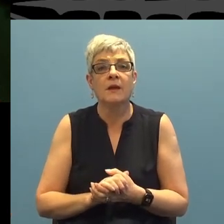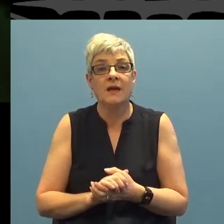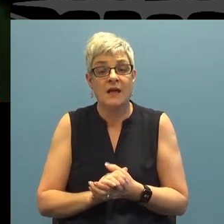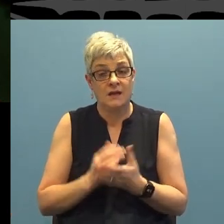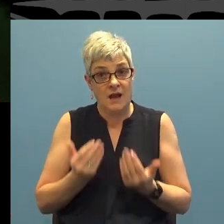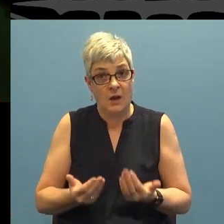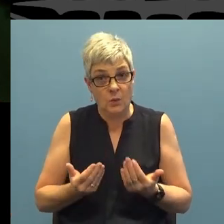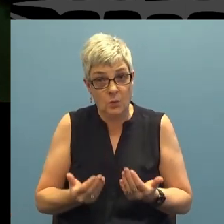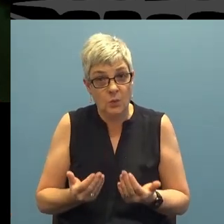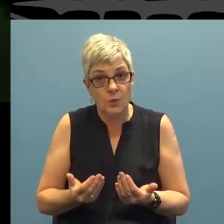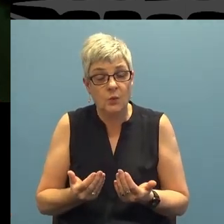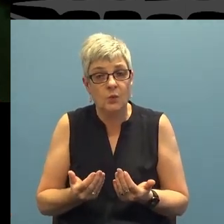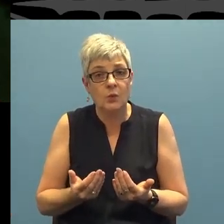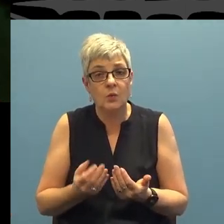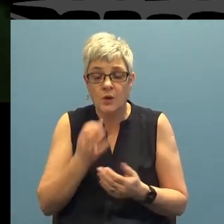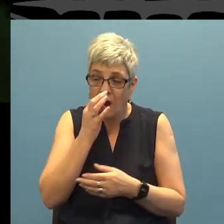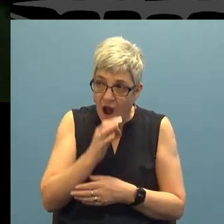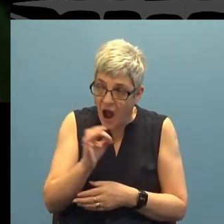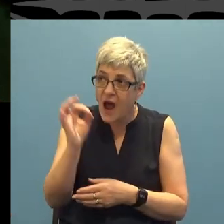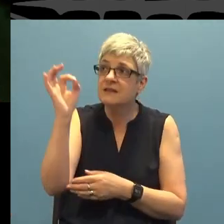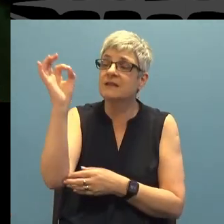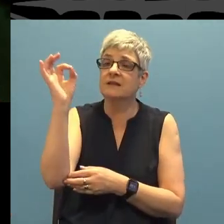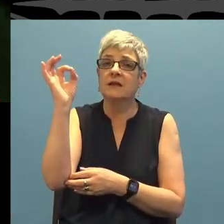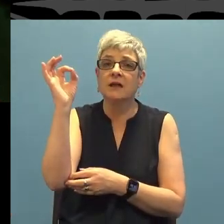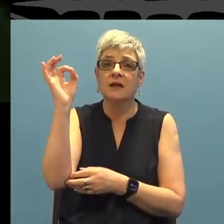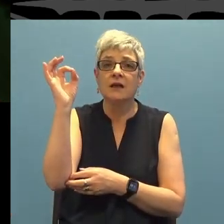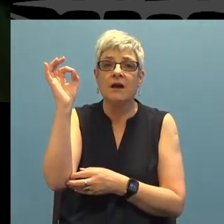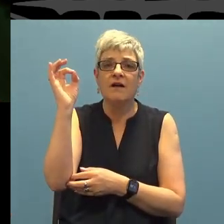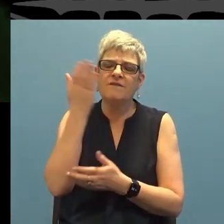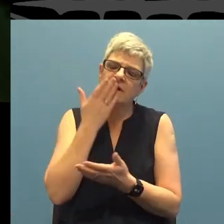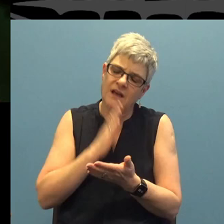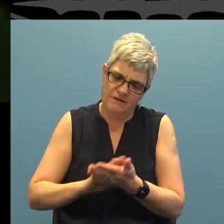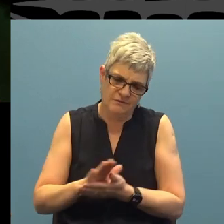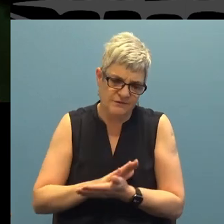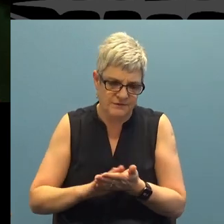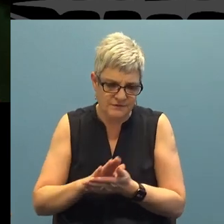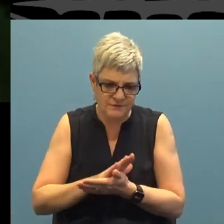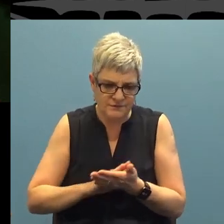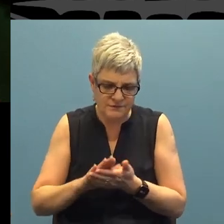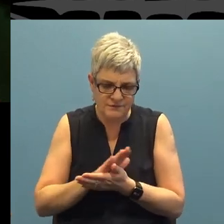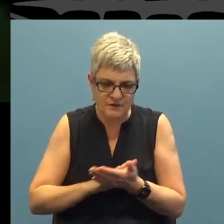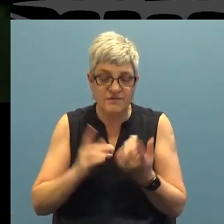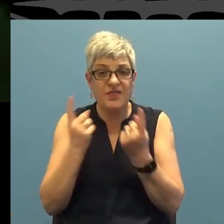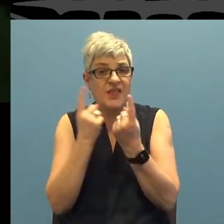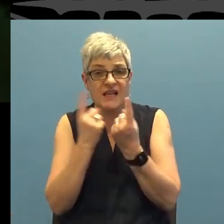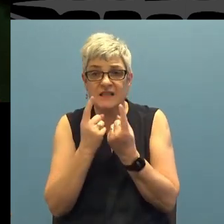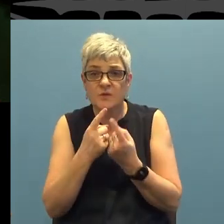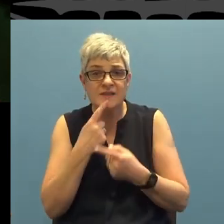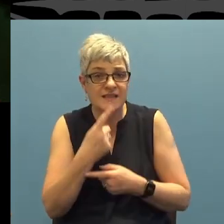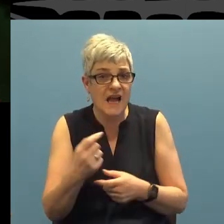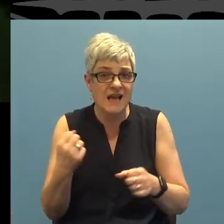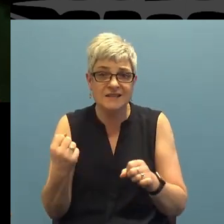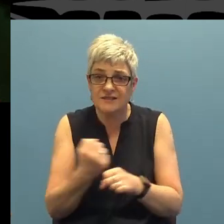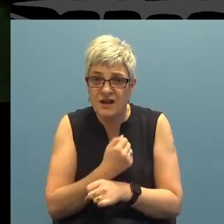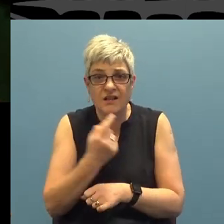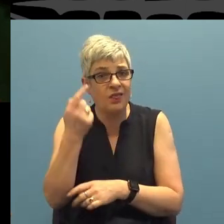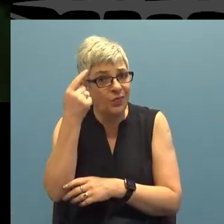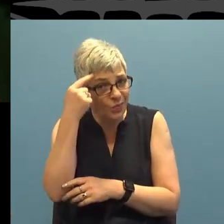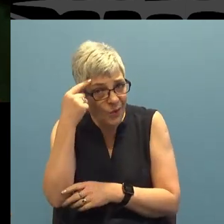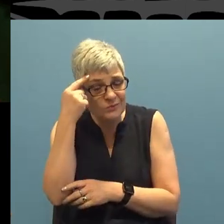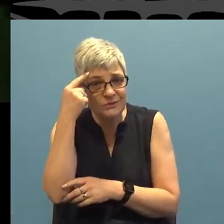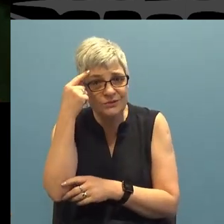In this moment, we ask you to forgive us for things that we've said and done and